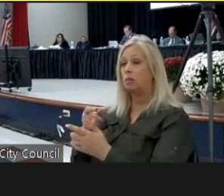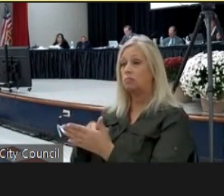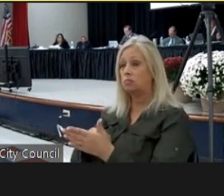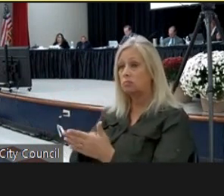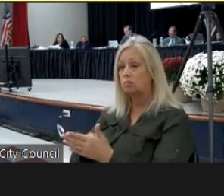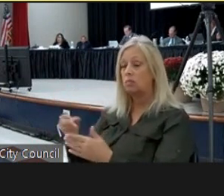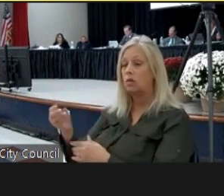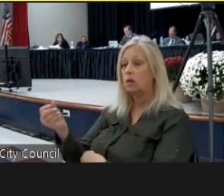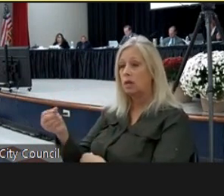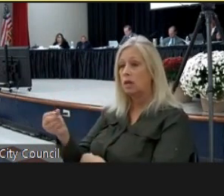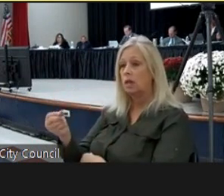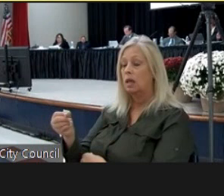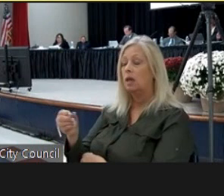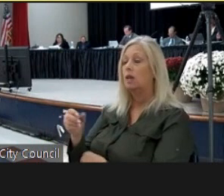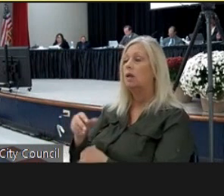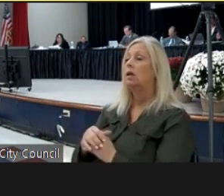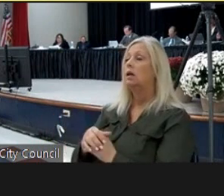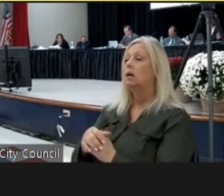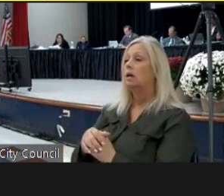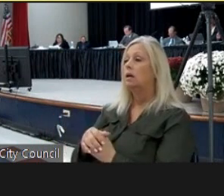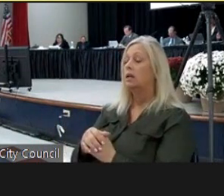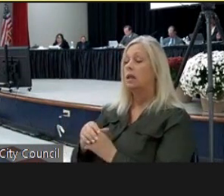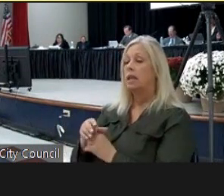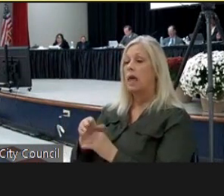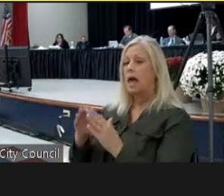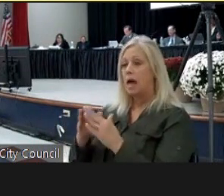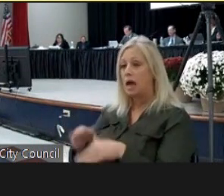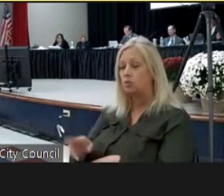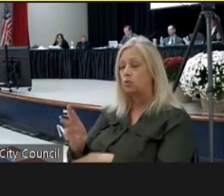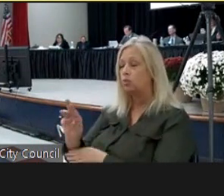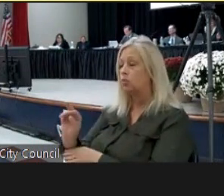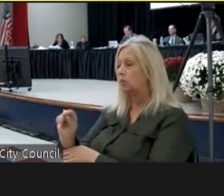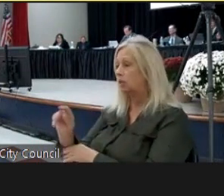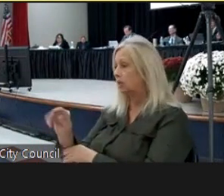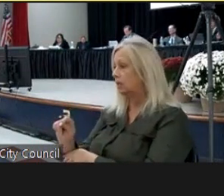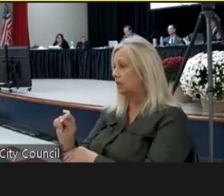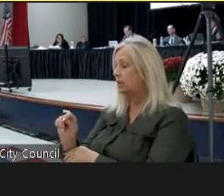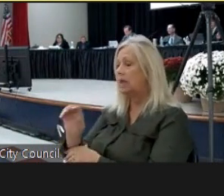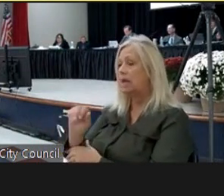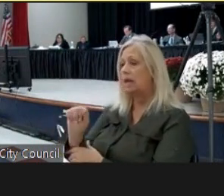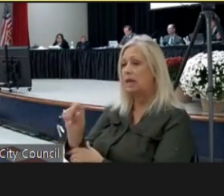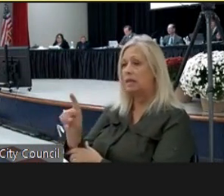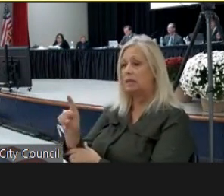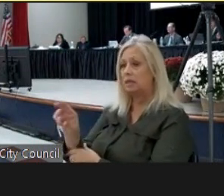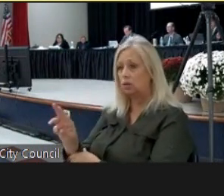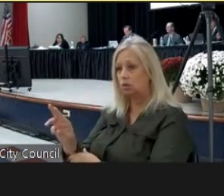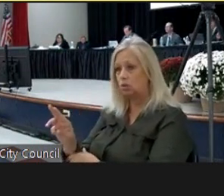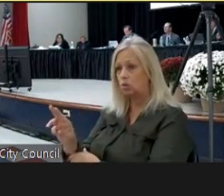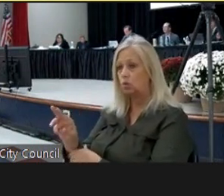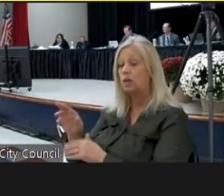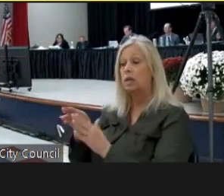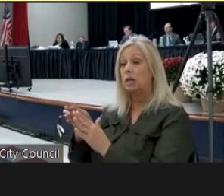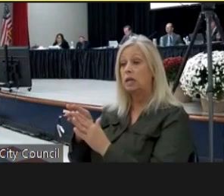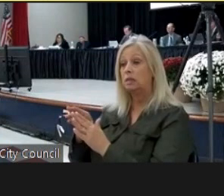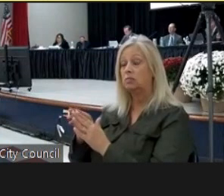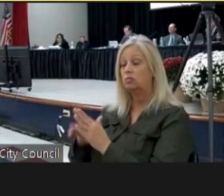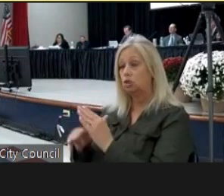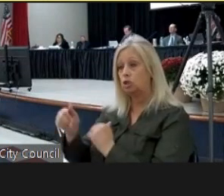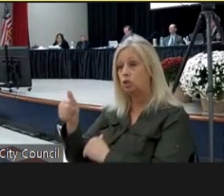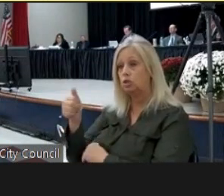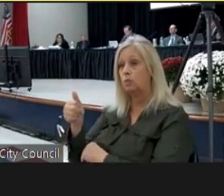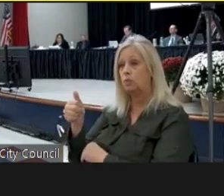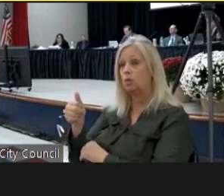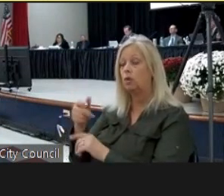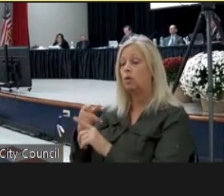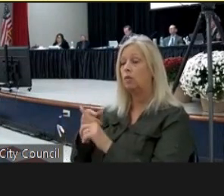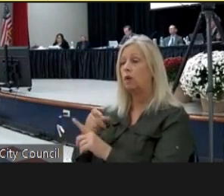housing unit, an additional affordable housing unit. Typically, ADUs are cheaper from